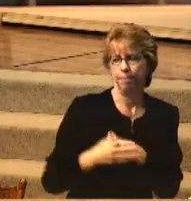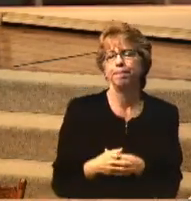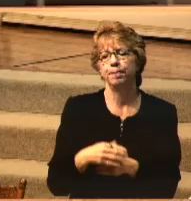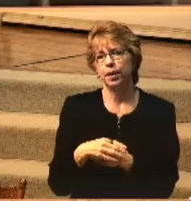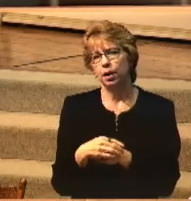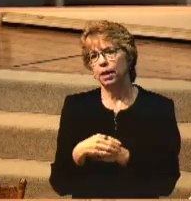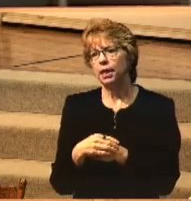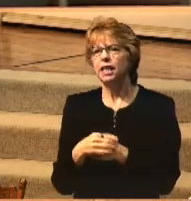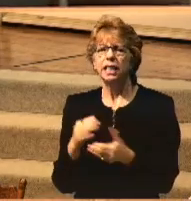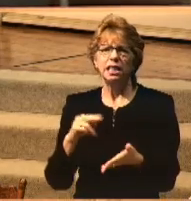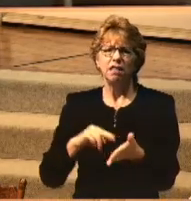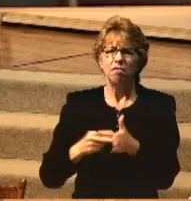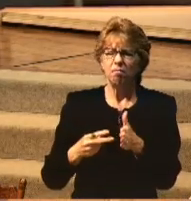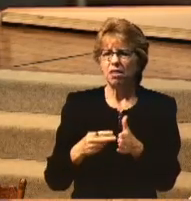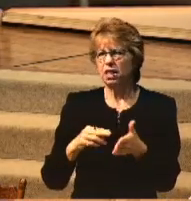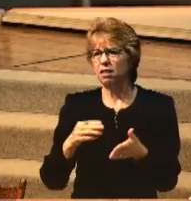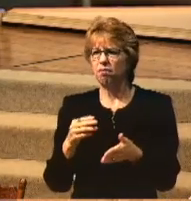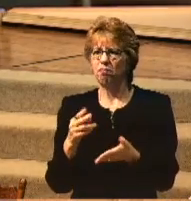Christ.